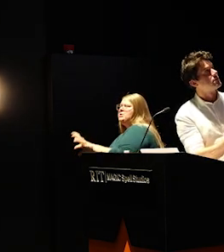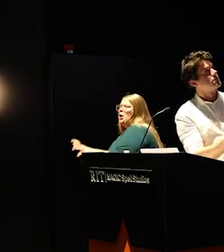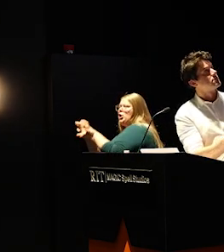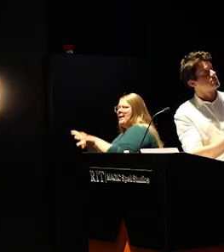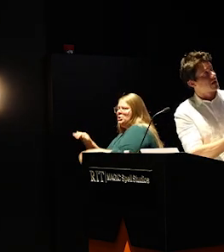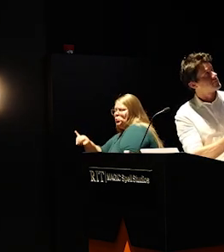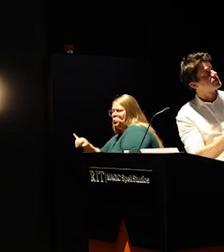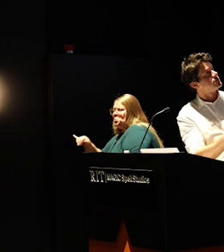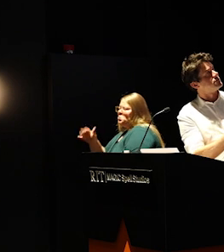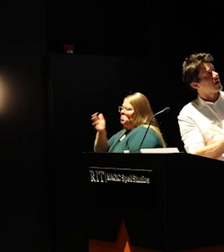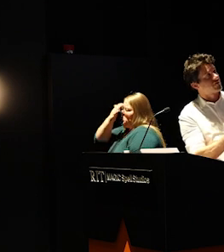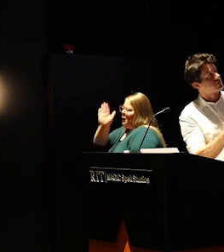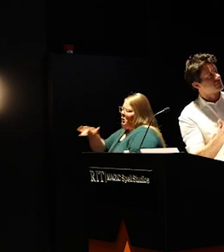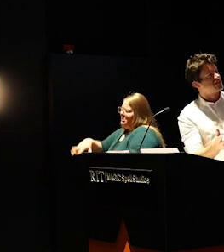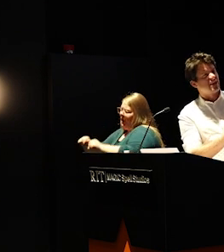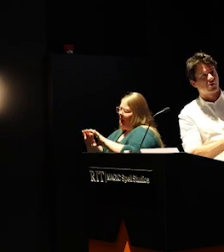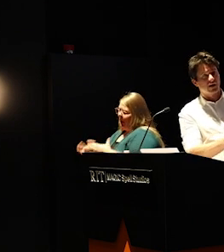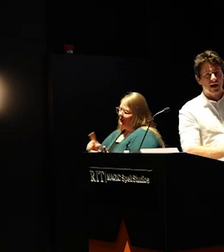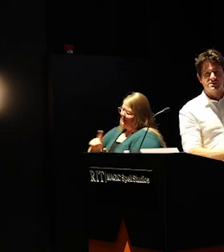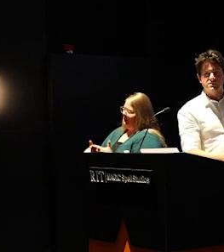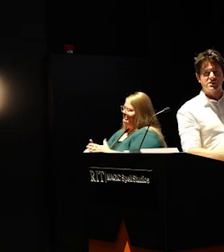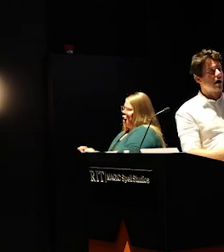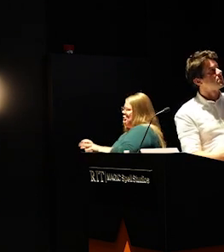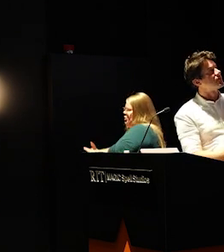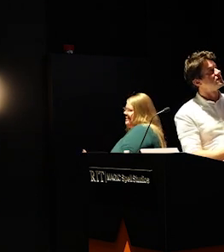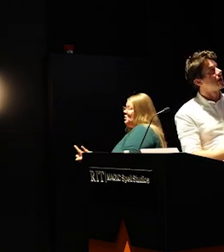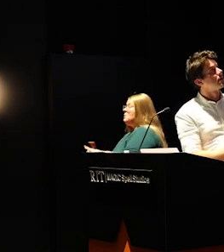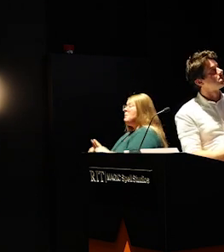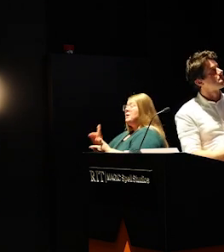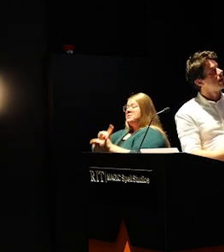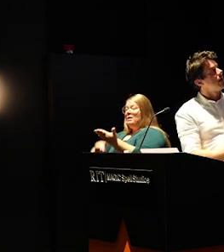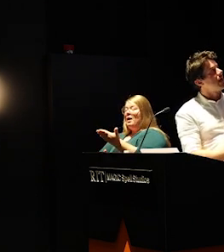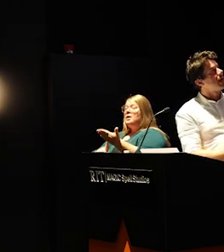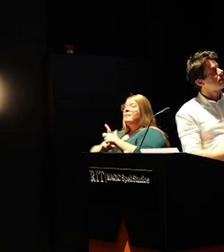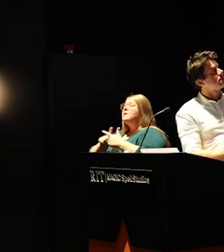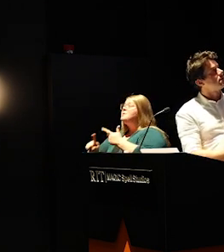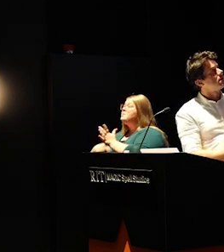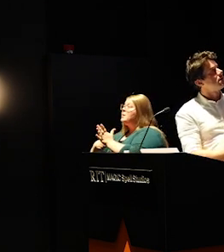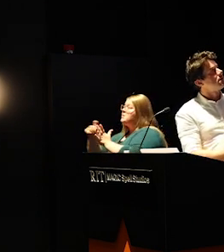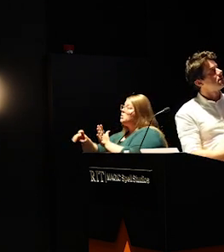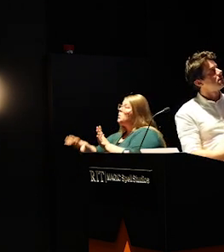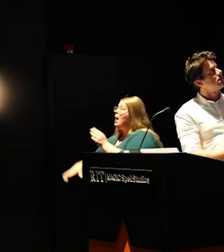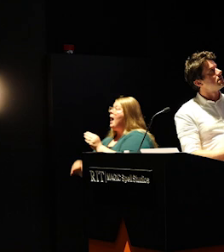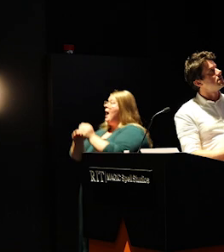But sometimes you have to decorate to complement the design. And